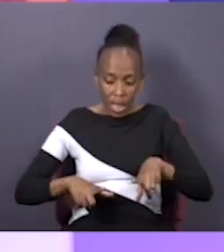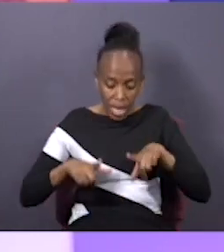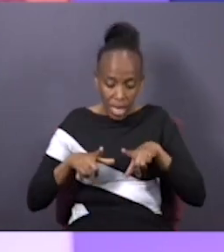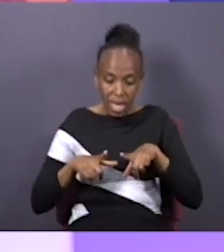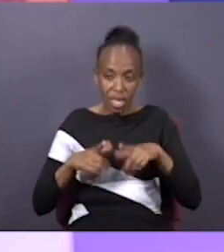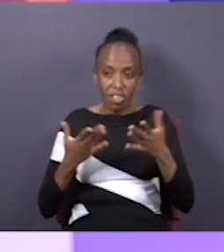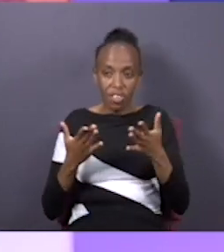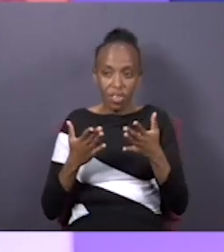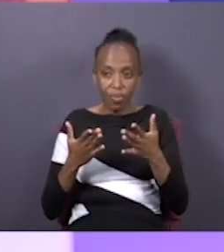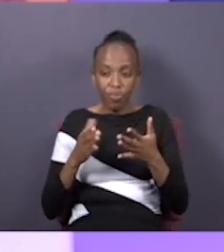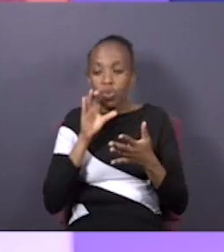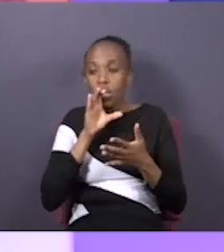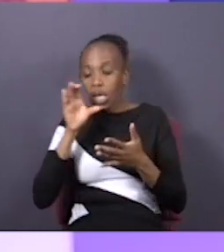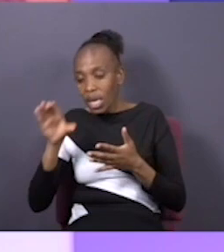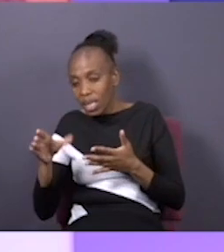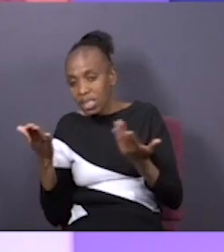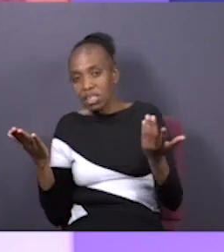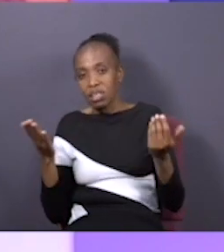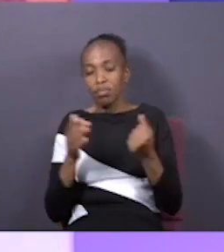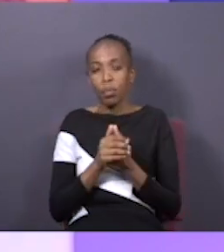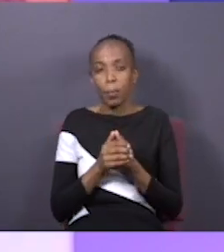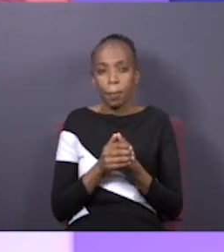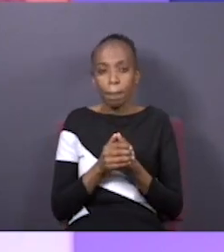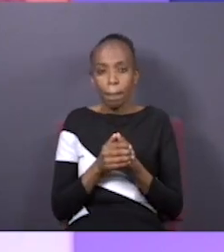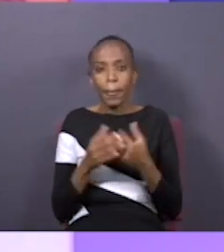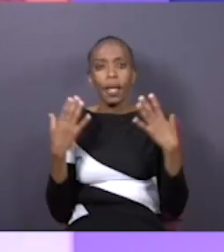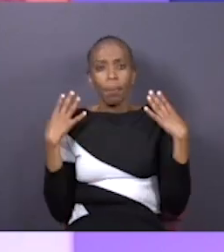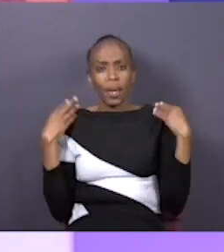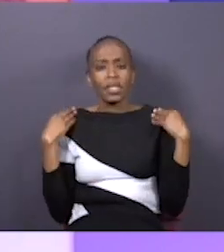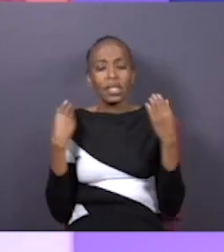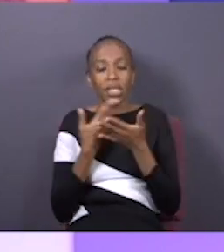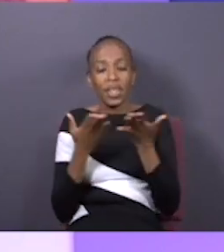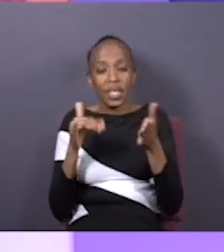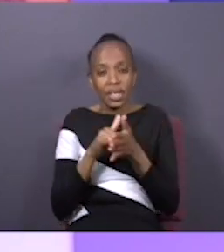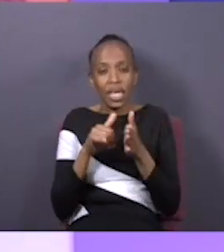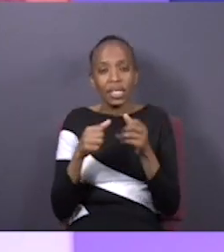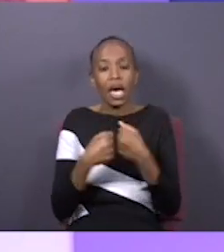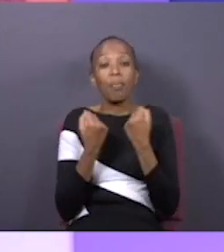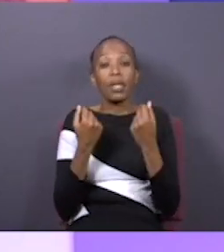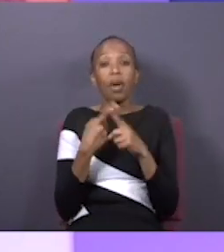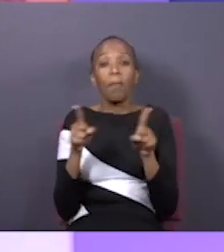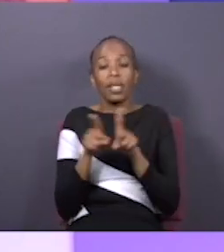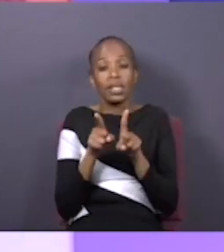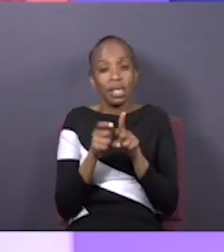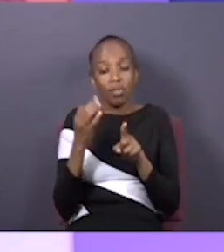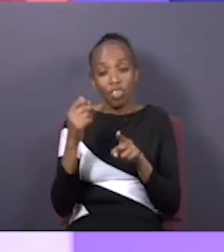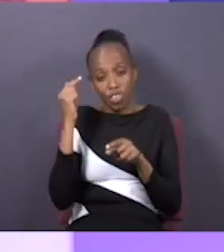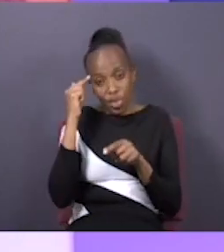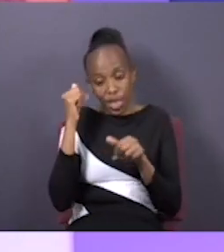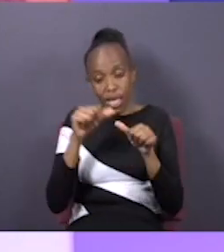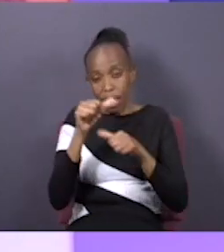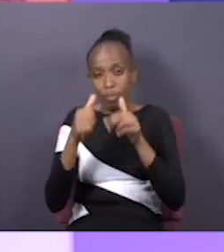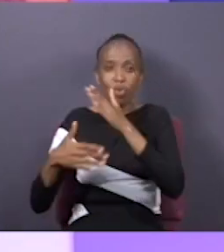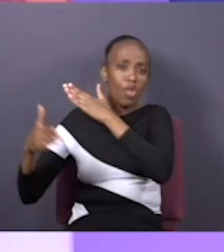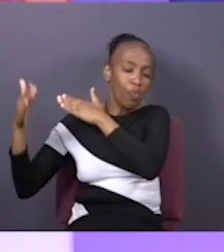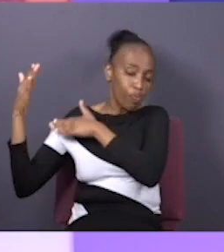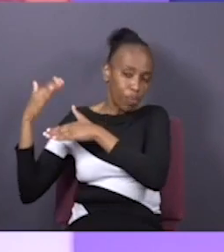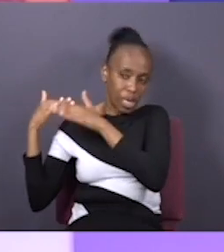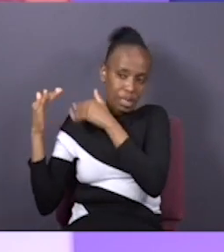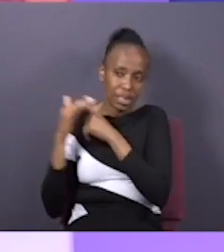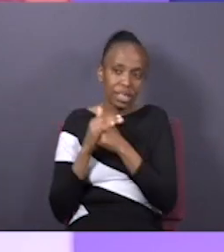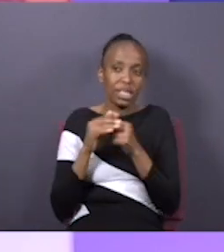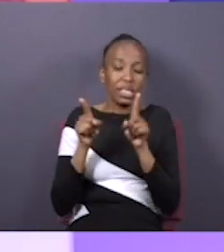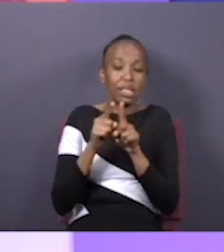live a life of cursing, a life of, you know, rehearsing the things that happened. But also, if you think about the past